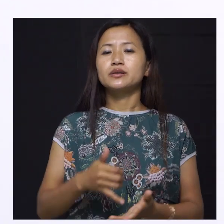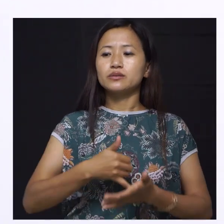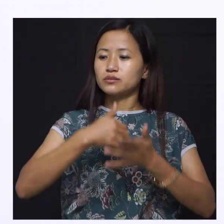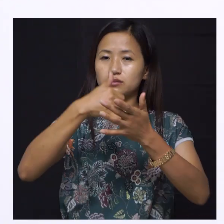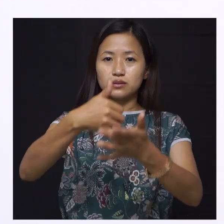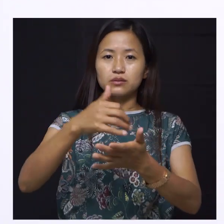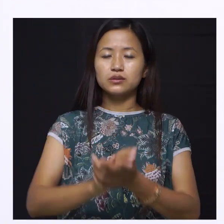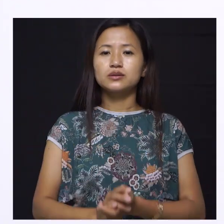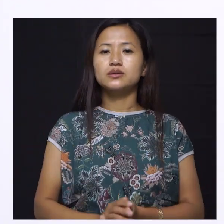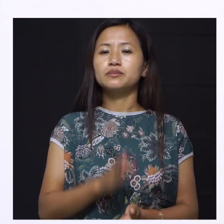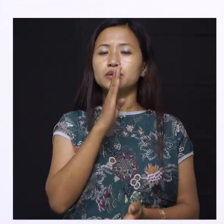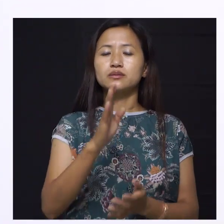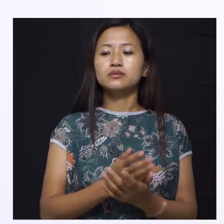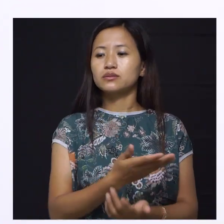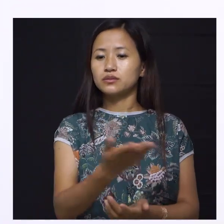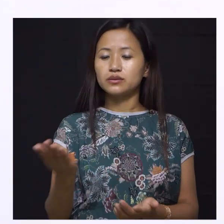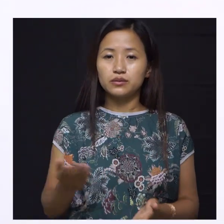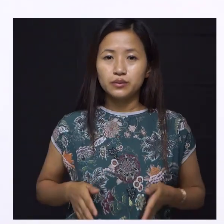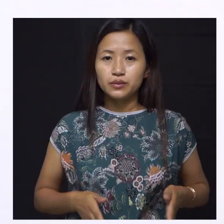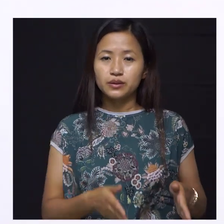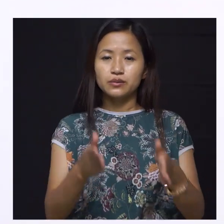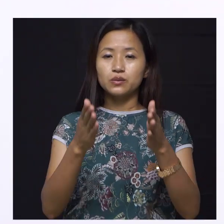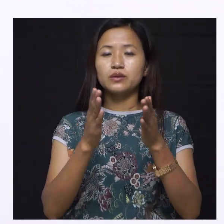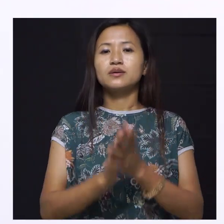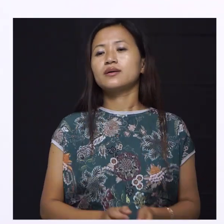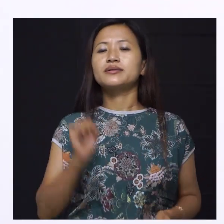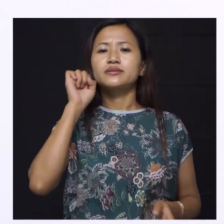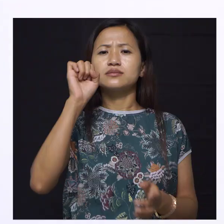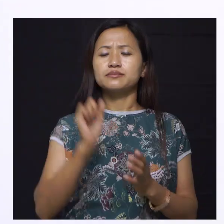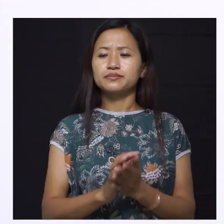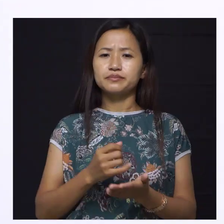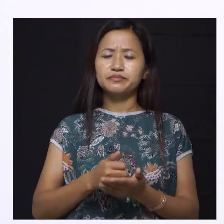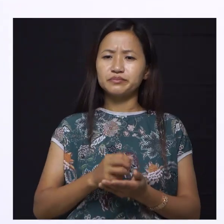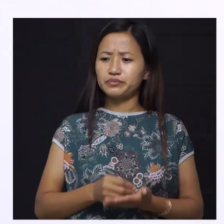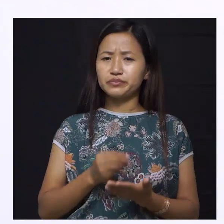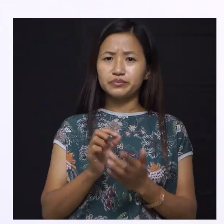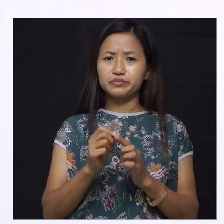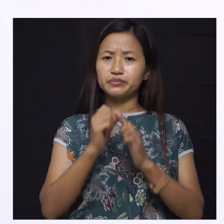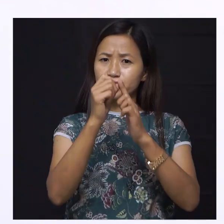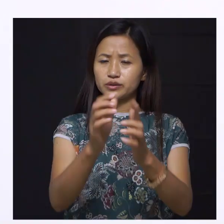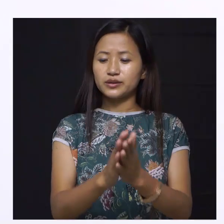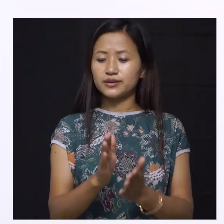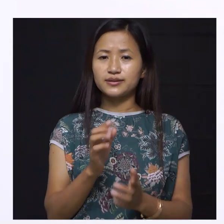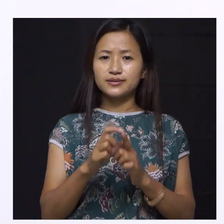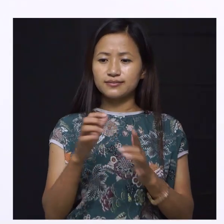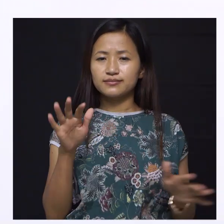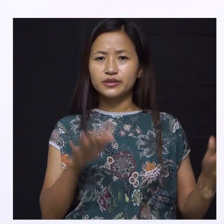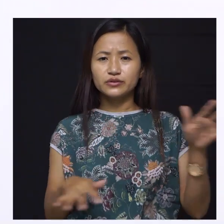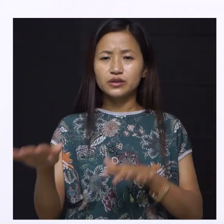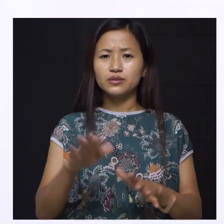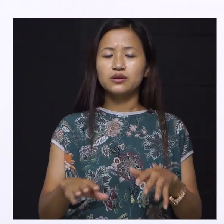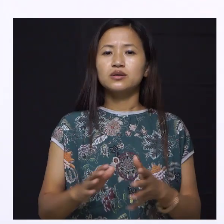awarded because the way he presents his drama, his writing, and everything became